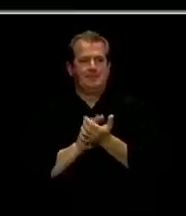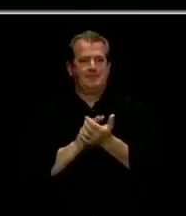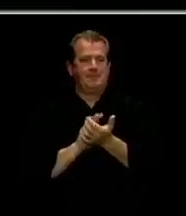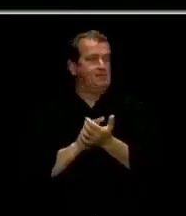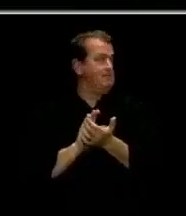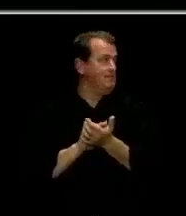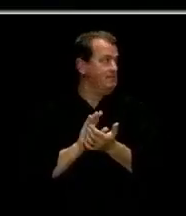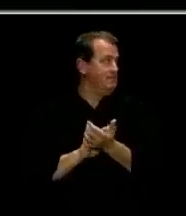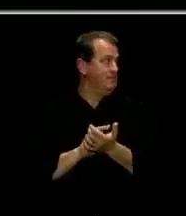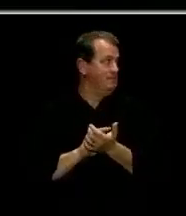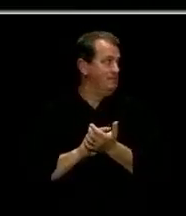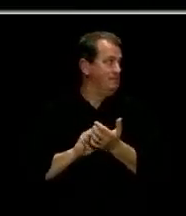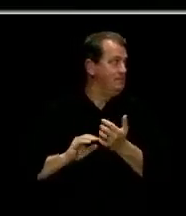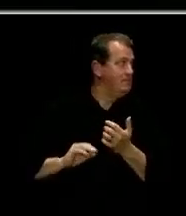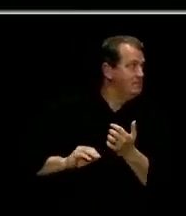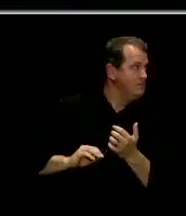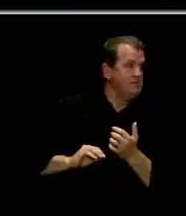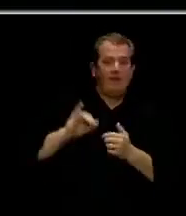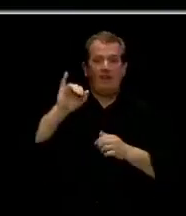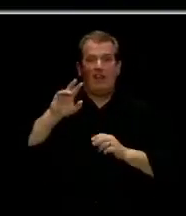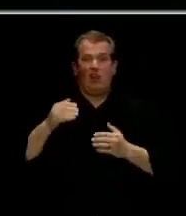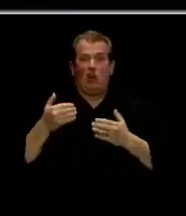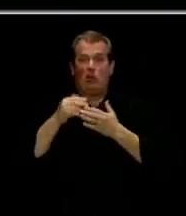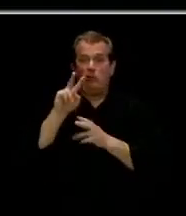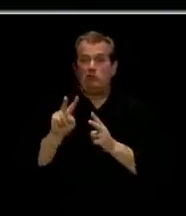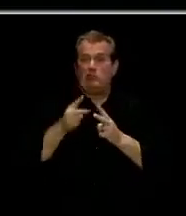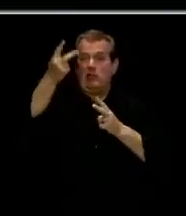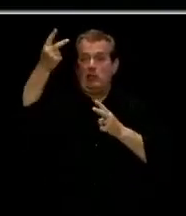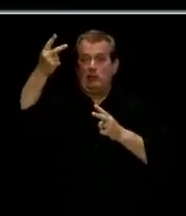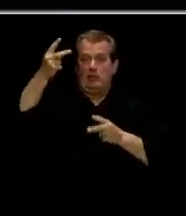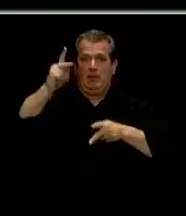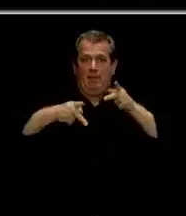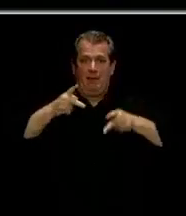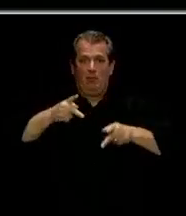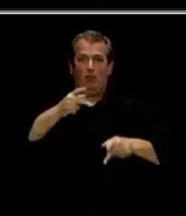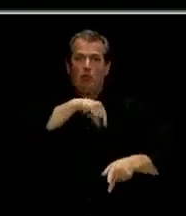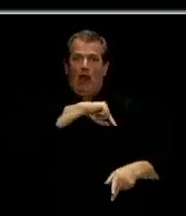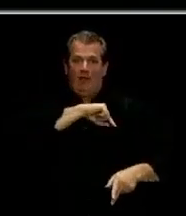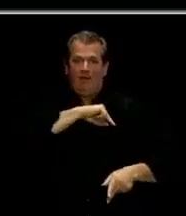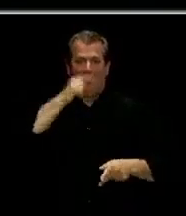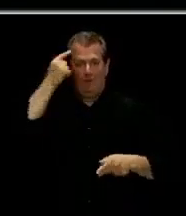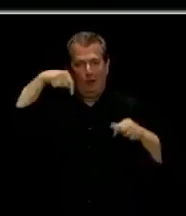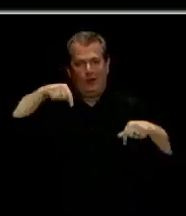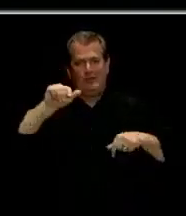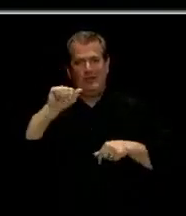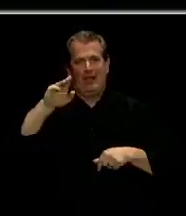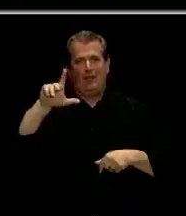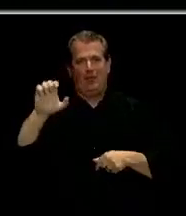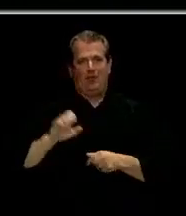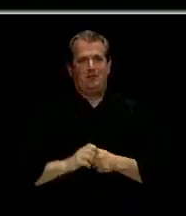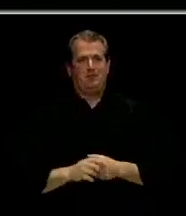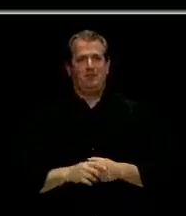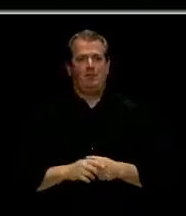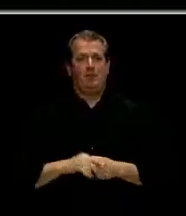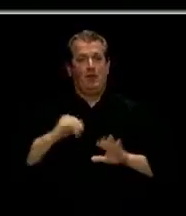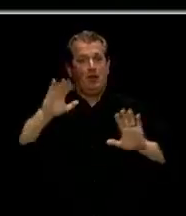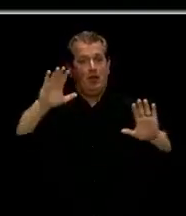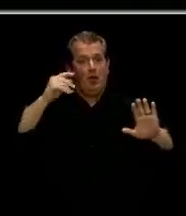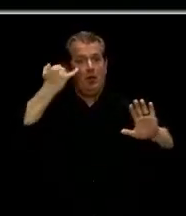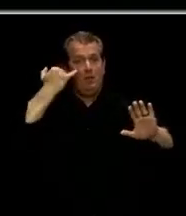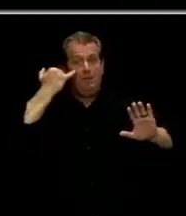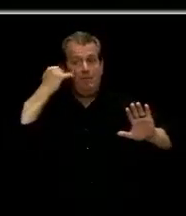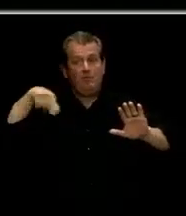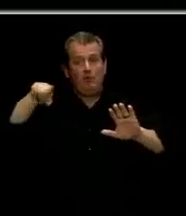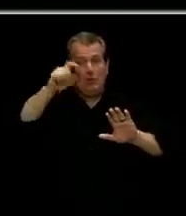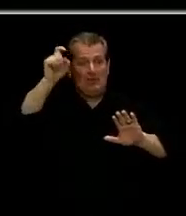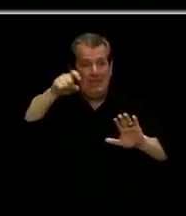in the state of Florida, that's going to almost double the amount of eligible individuals. But we need your help. If you know about ABLE or if